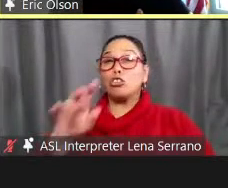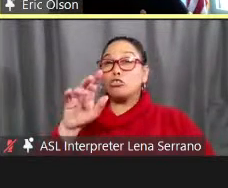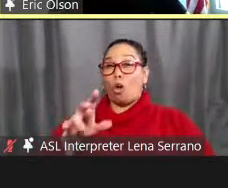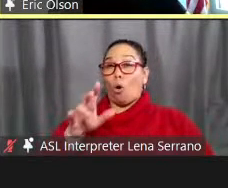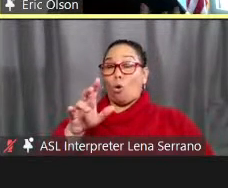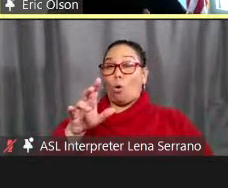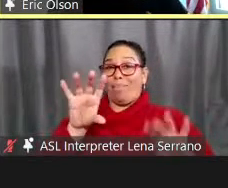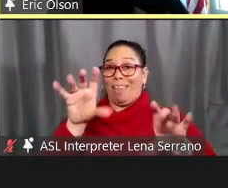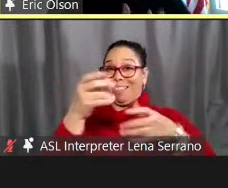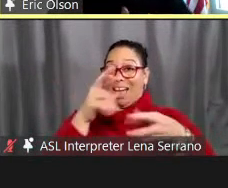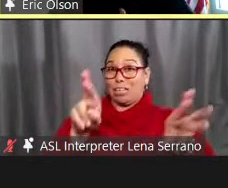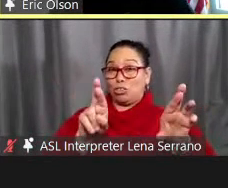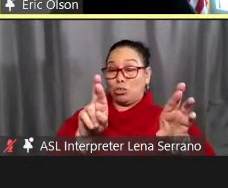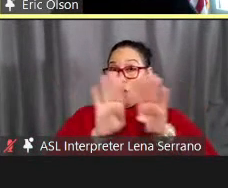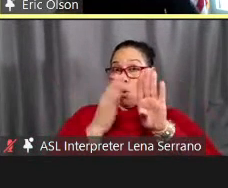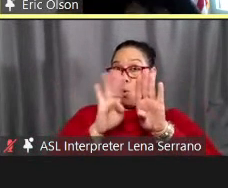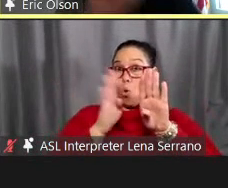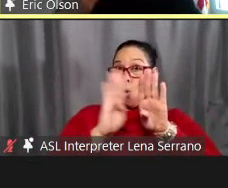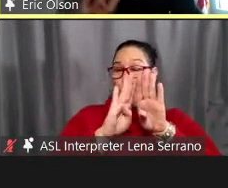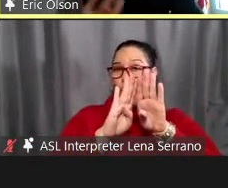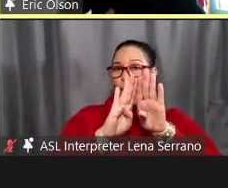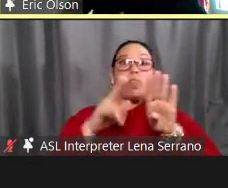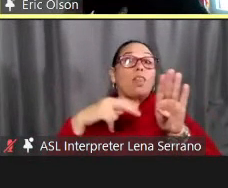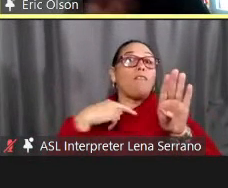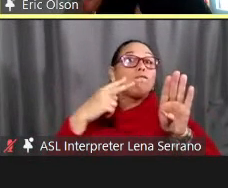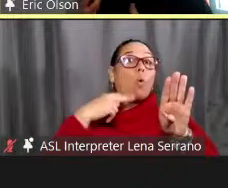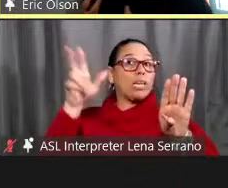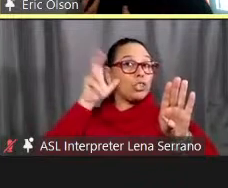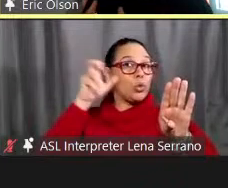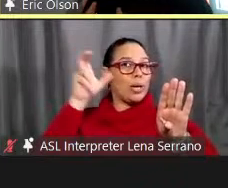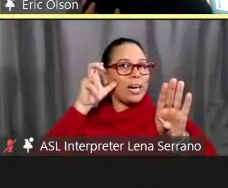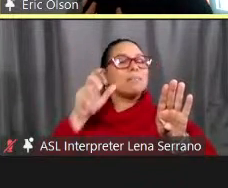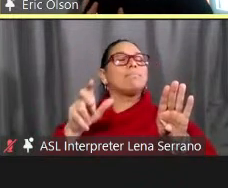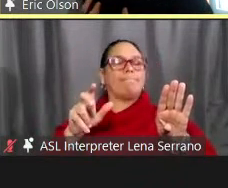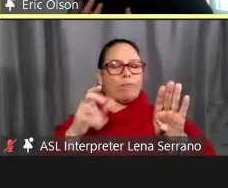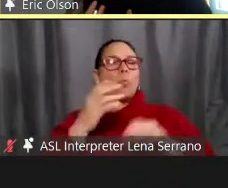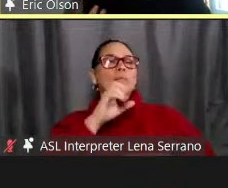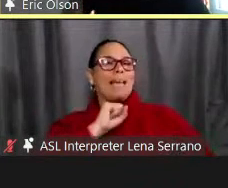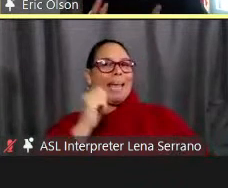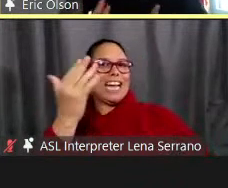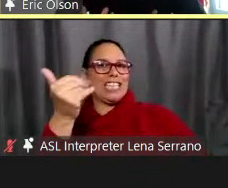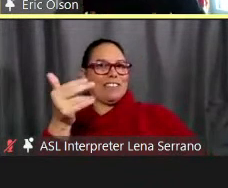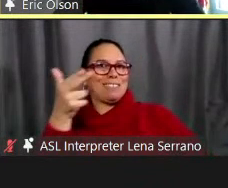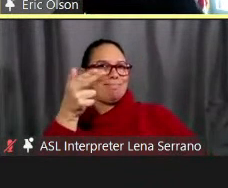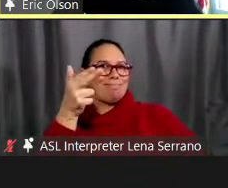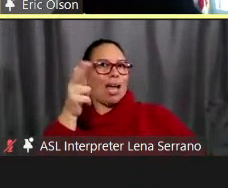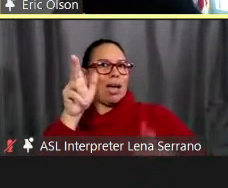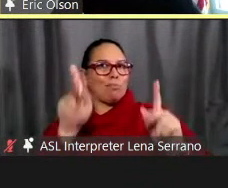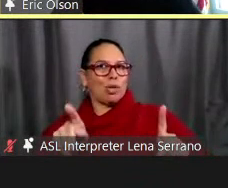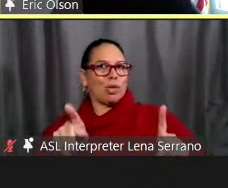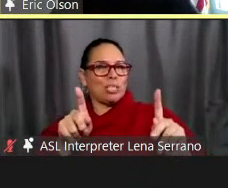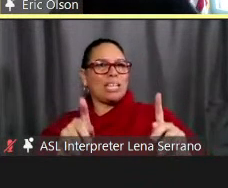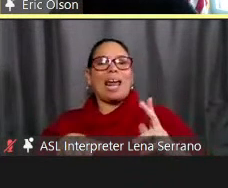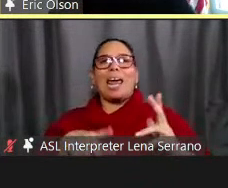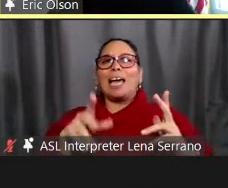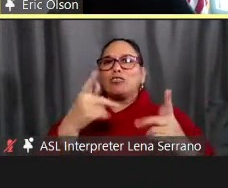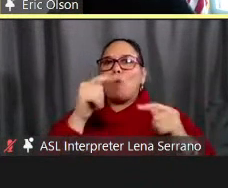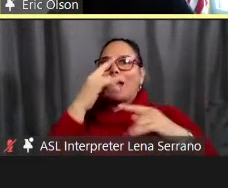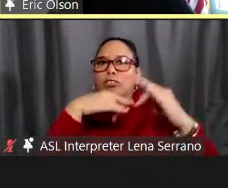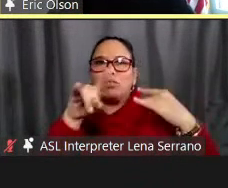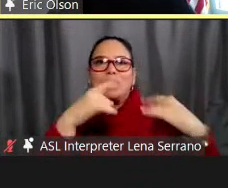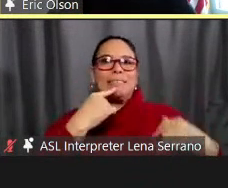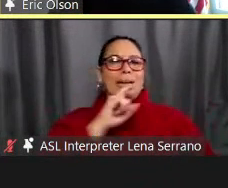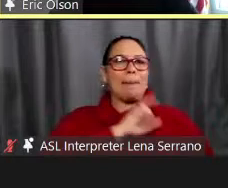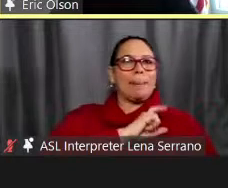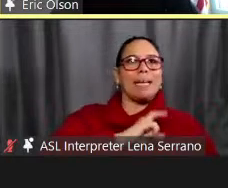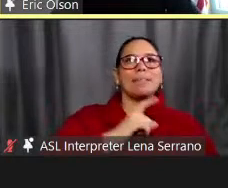15-year-old assailant with the gun attempting to bait or lure those students and that faculty member out into the hallway. Those students and that